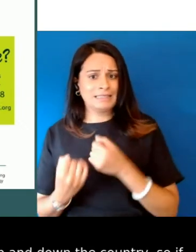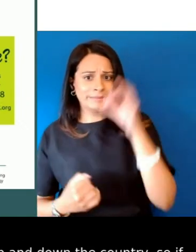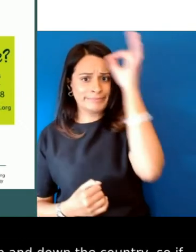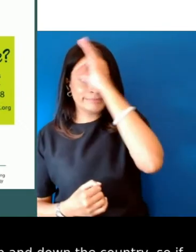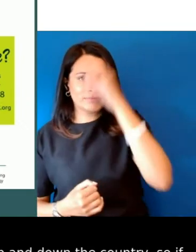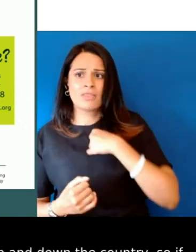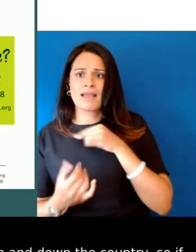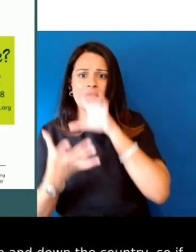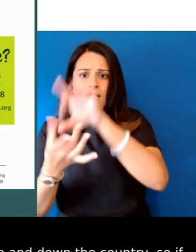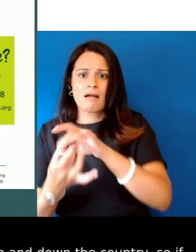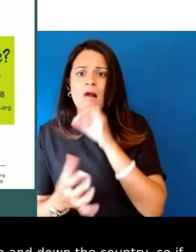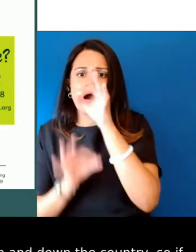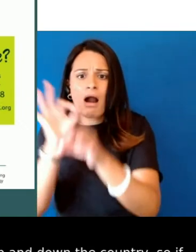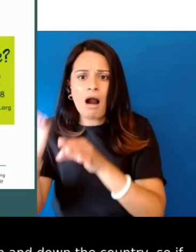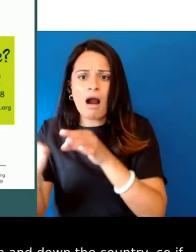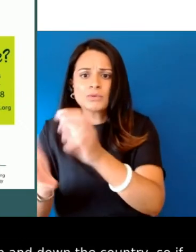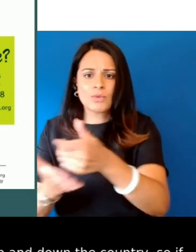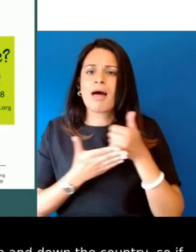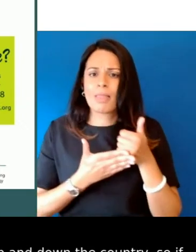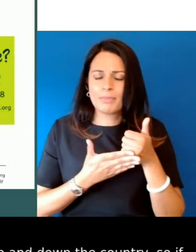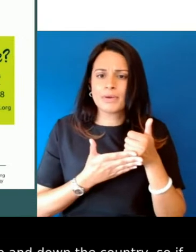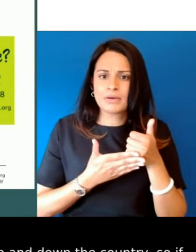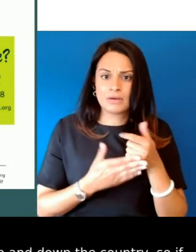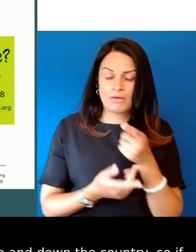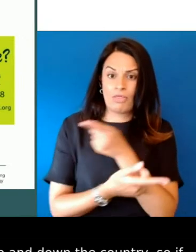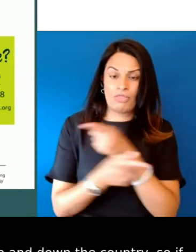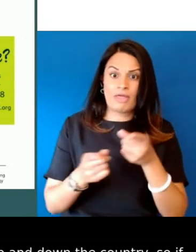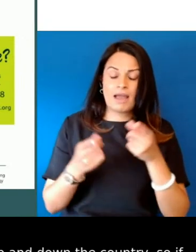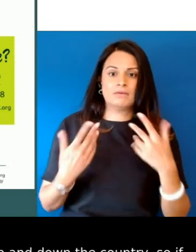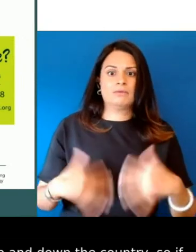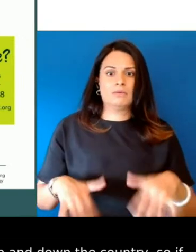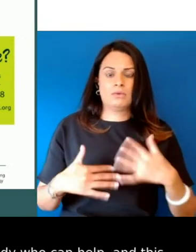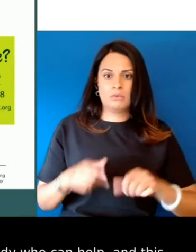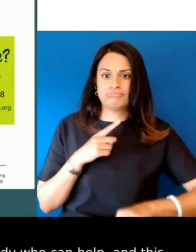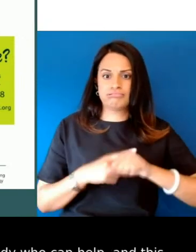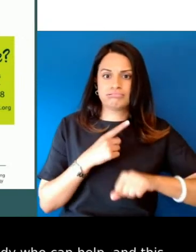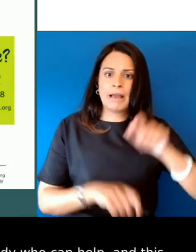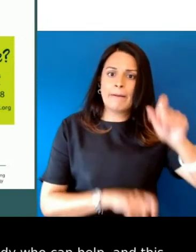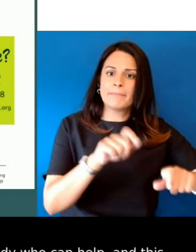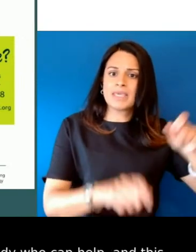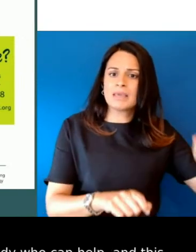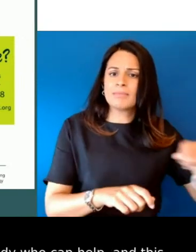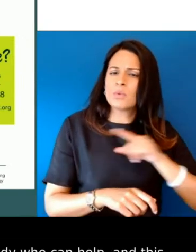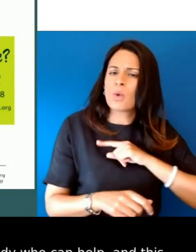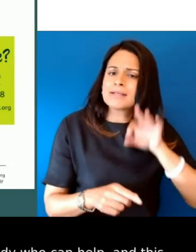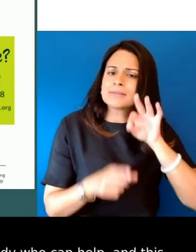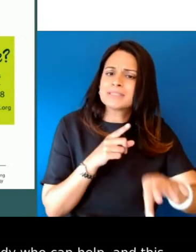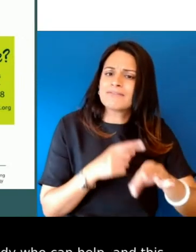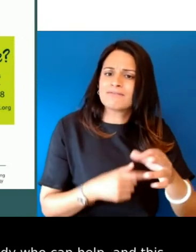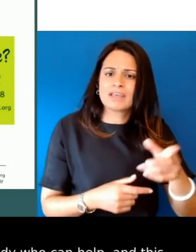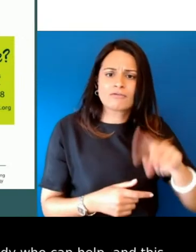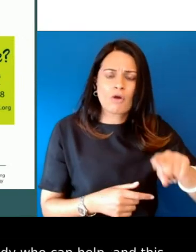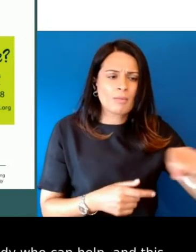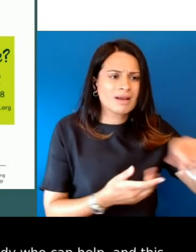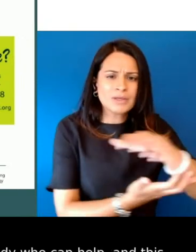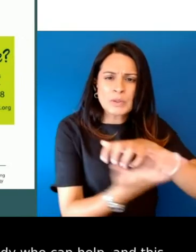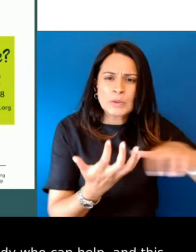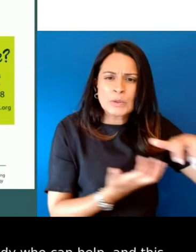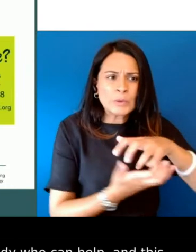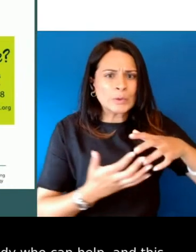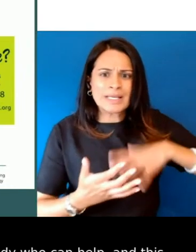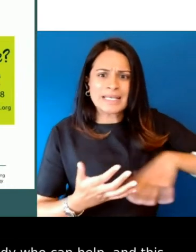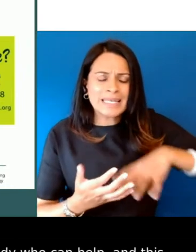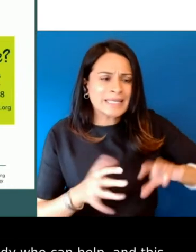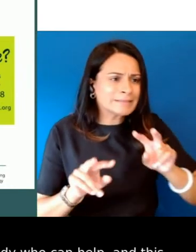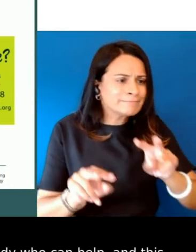can help and this really does make a difference to people especially those coming through with complex allergy needs of which